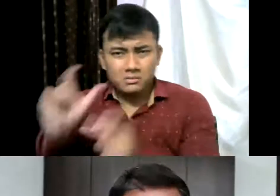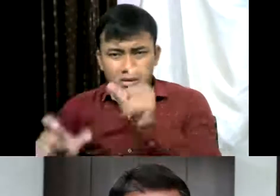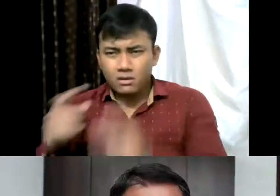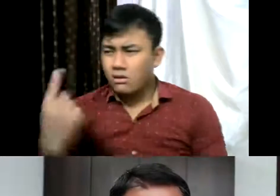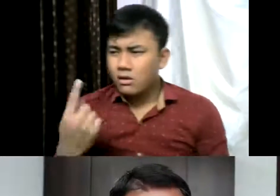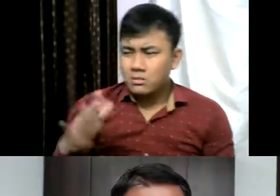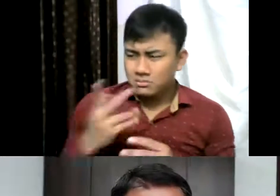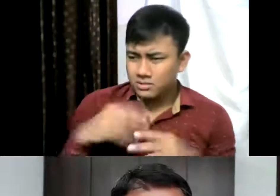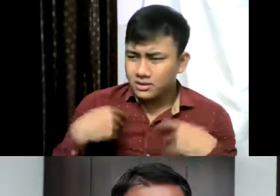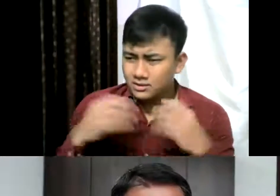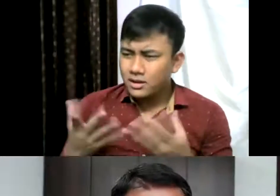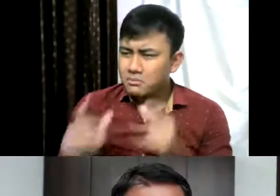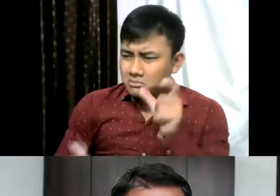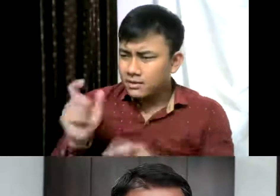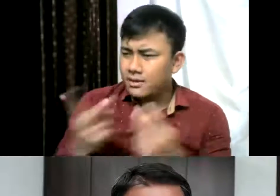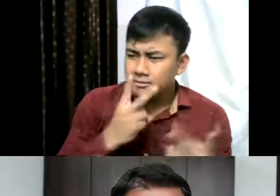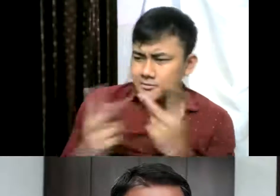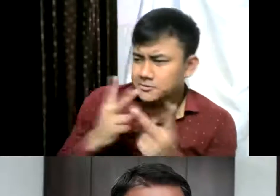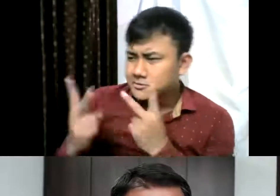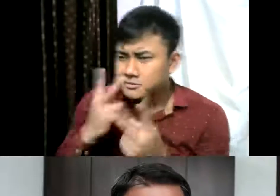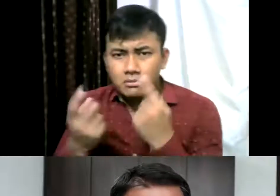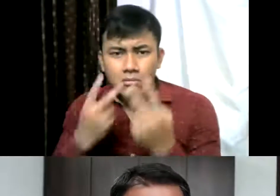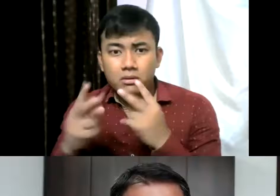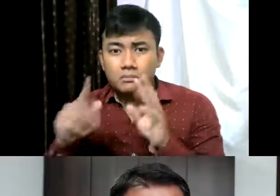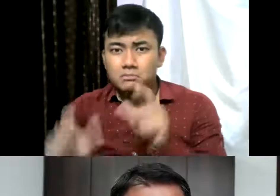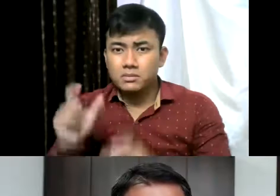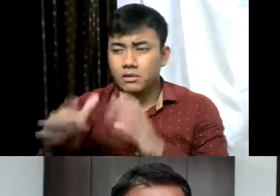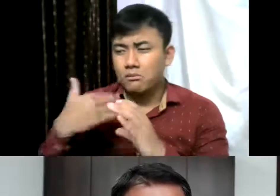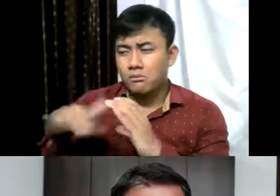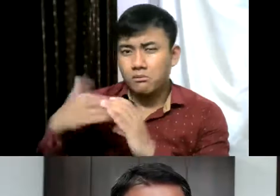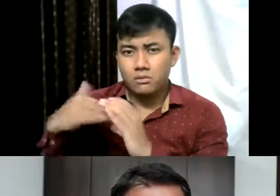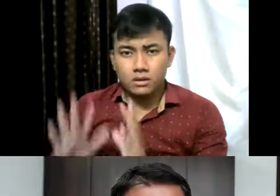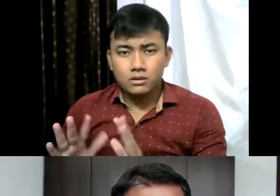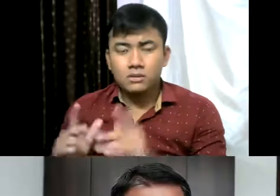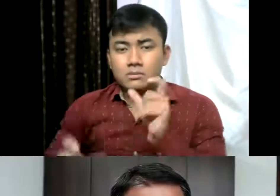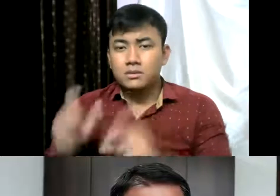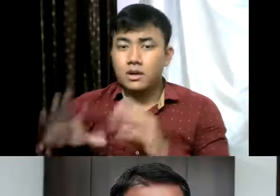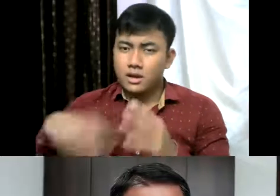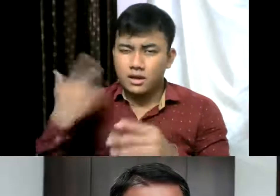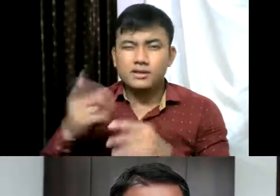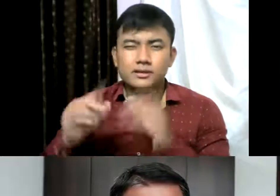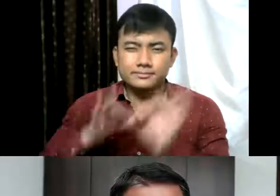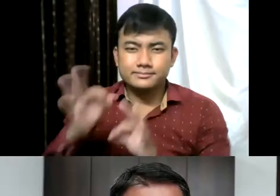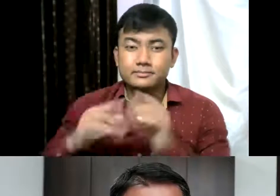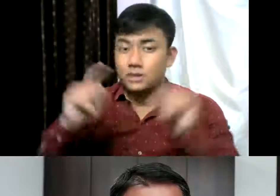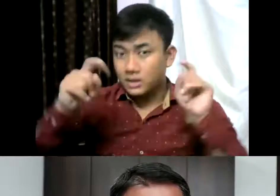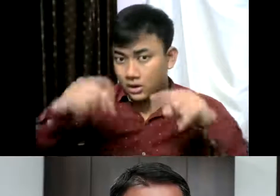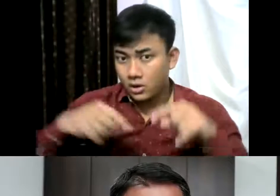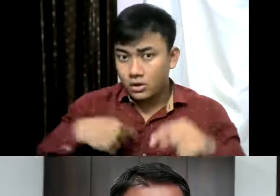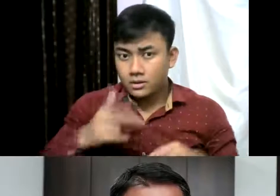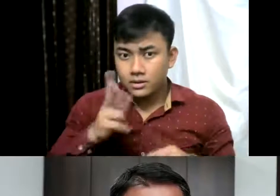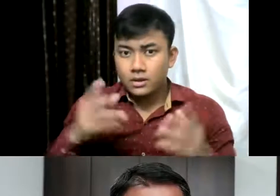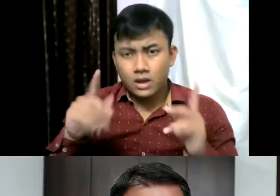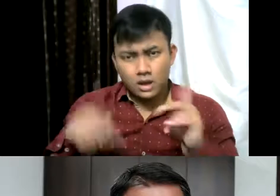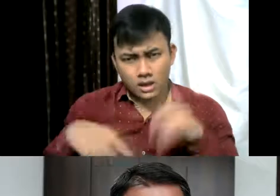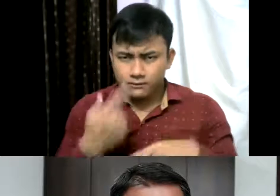profile, creating a persona for myself through text, images, numbers. I'll come to that later. But here, when I make an account for